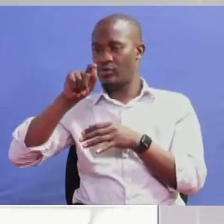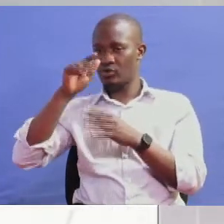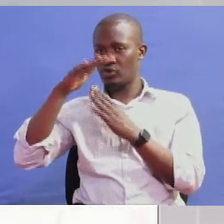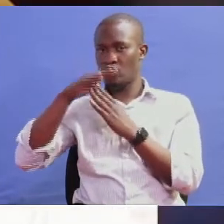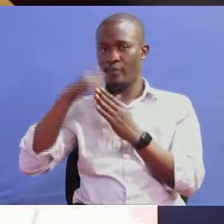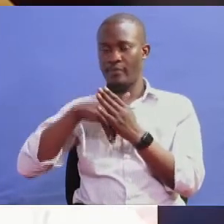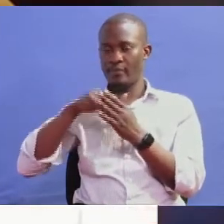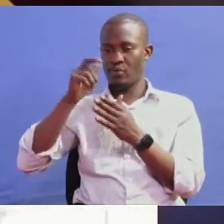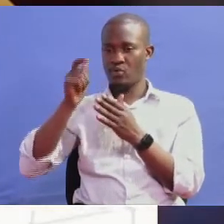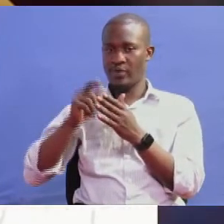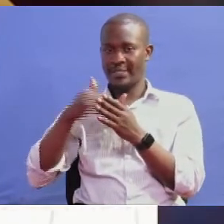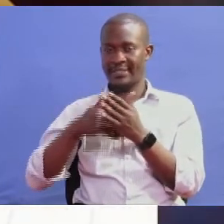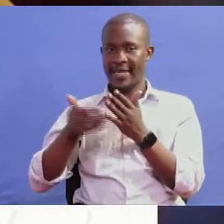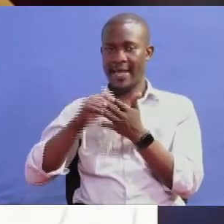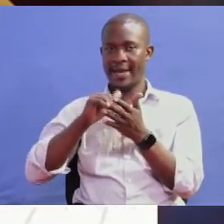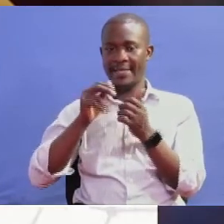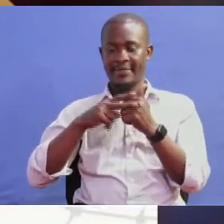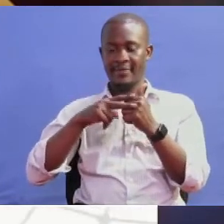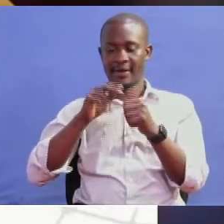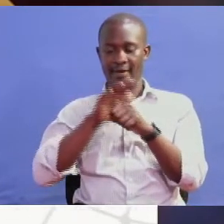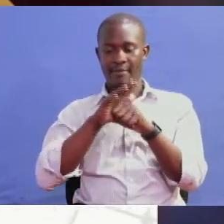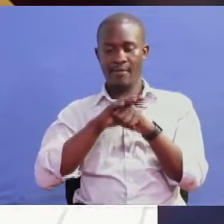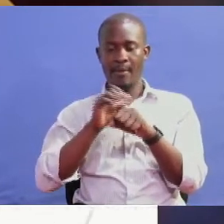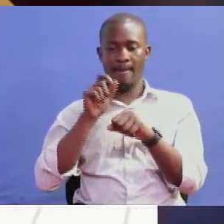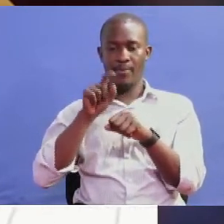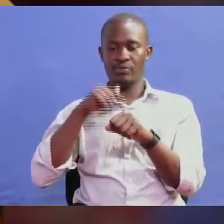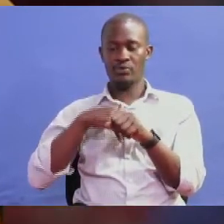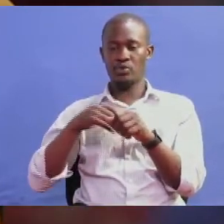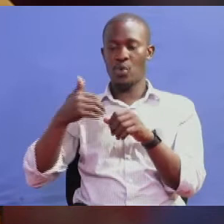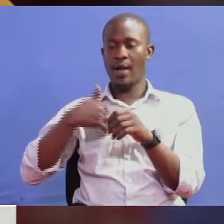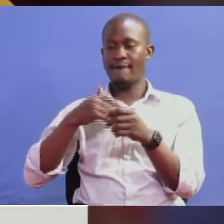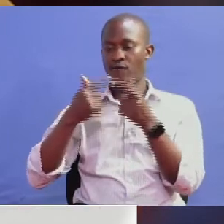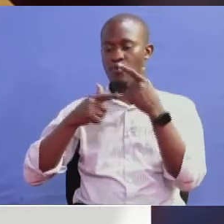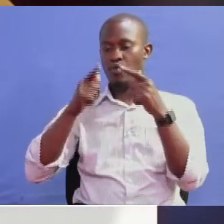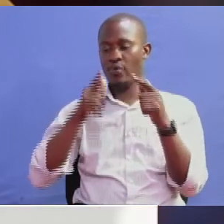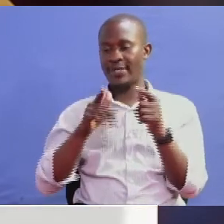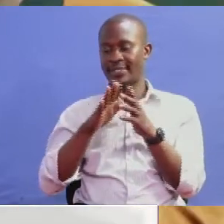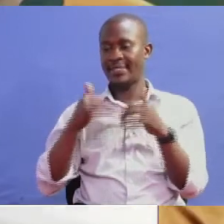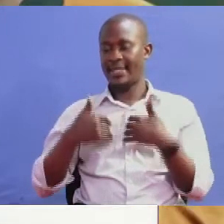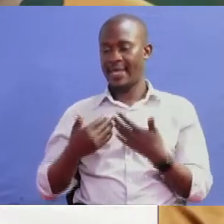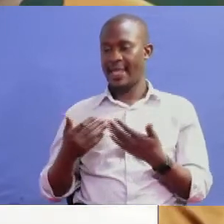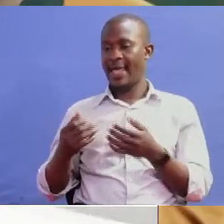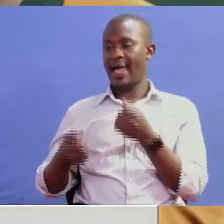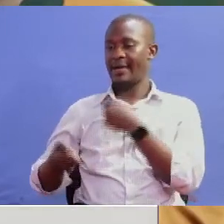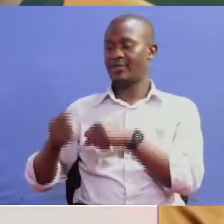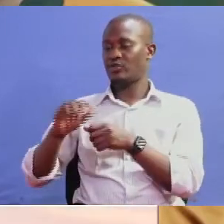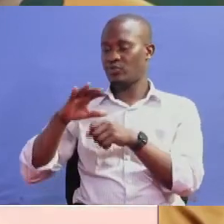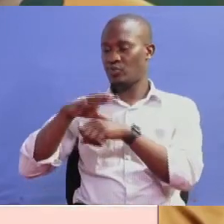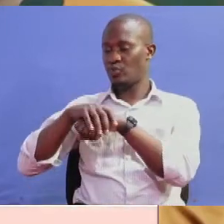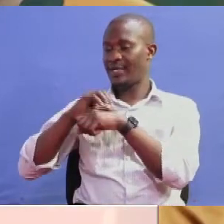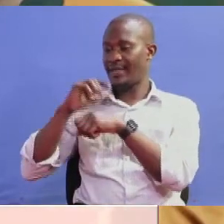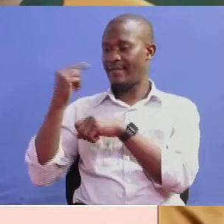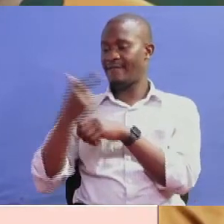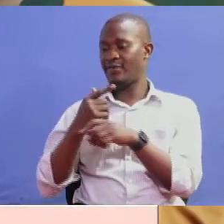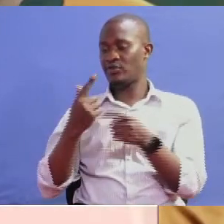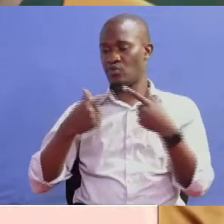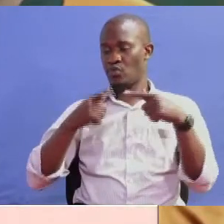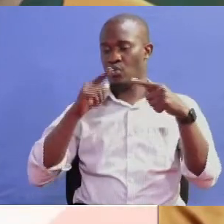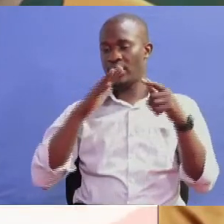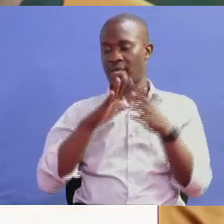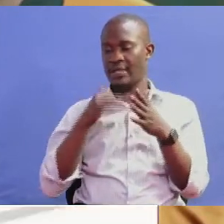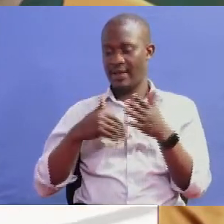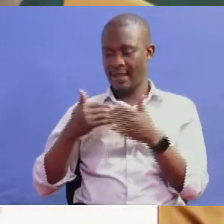added 17 more points on the scoreline to earn the victory. In Group B action, Scotland got their first win at the World Cup